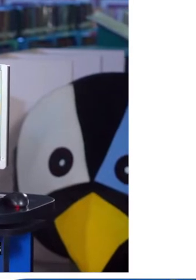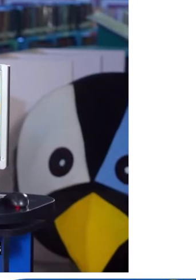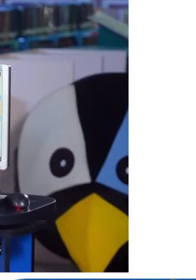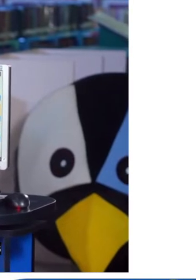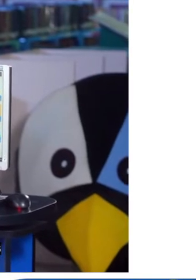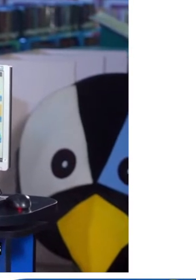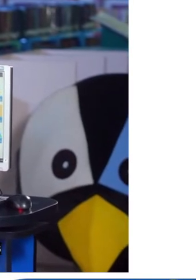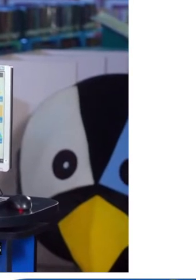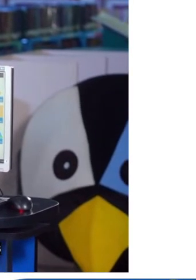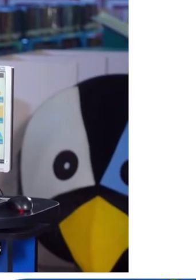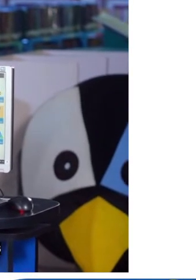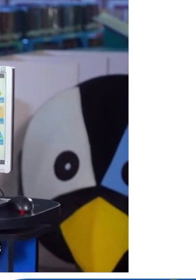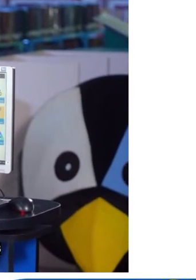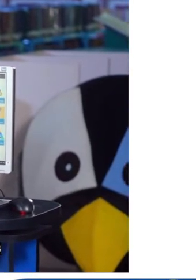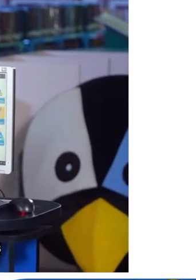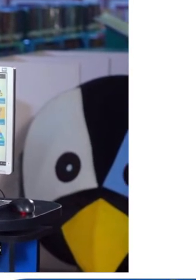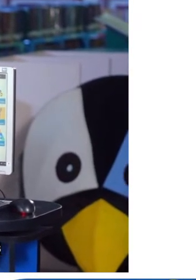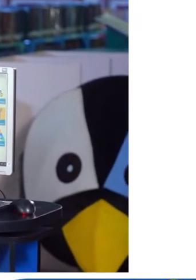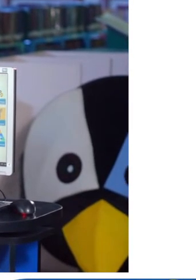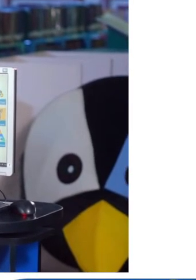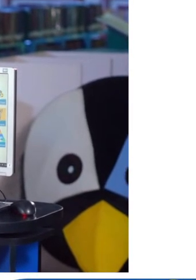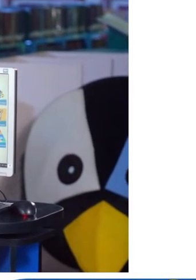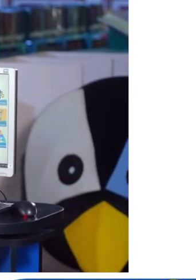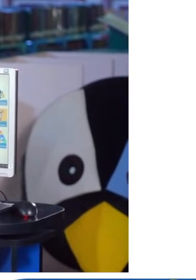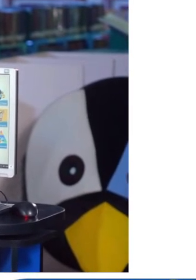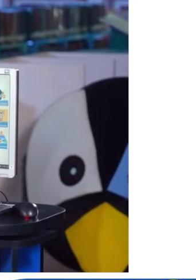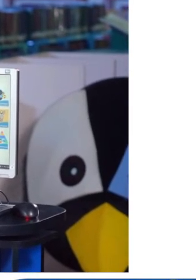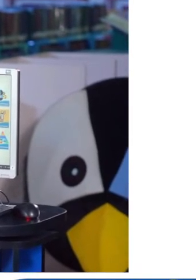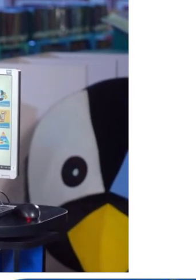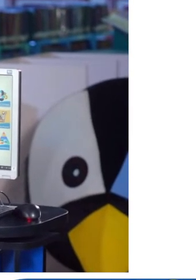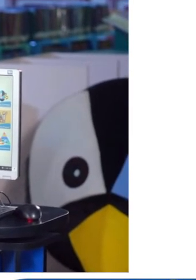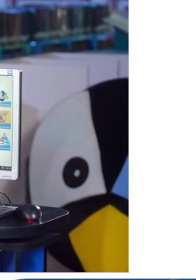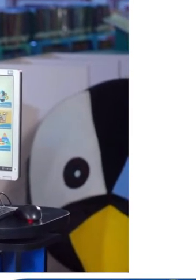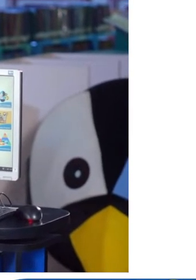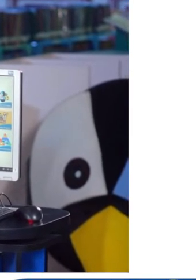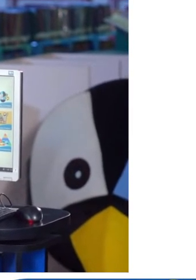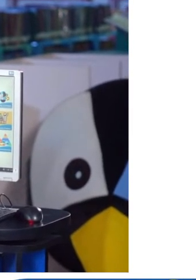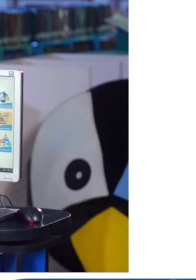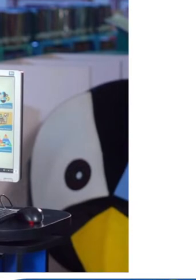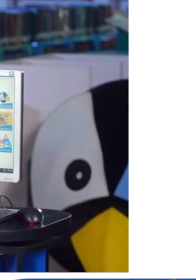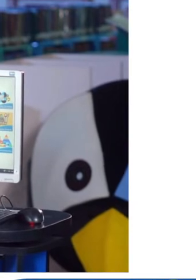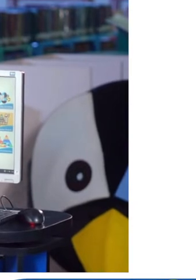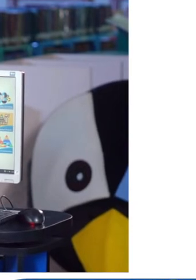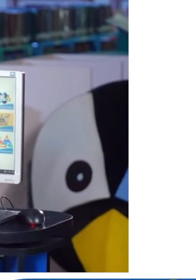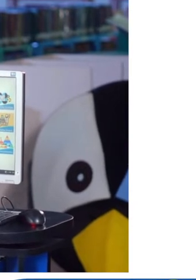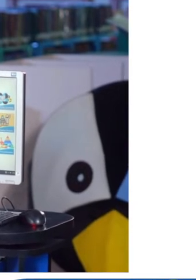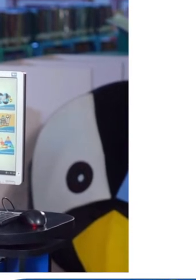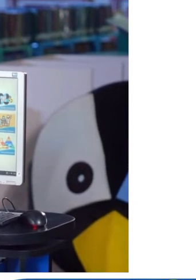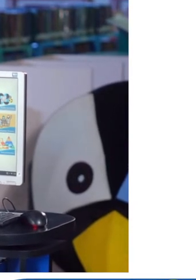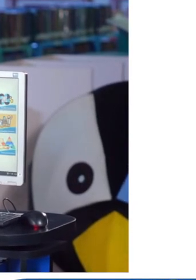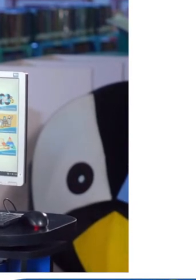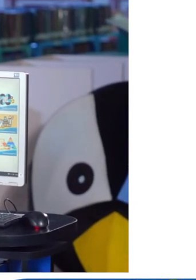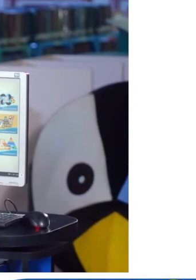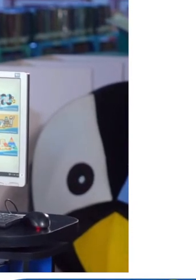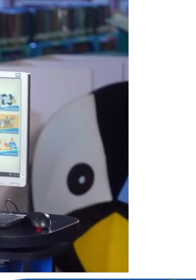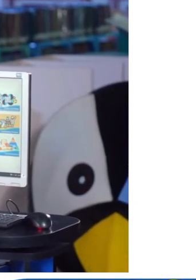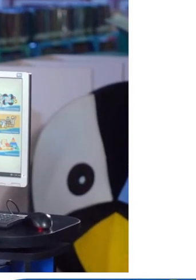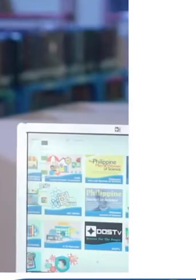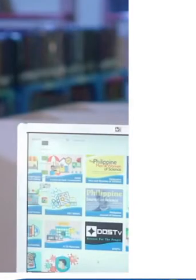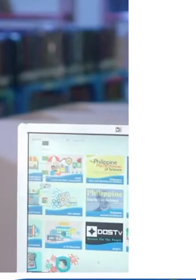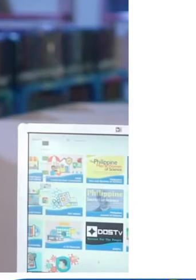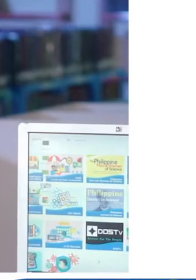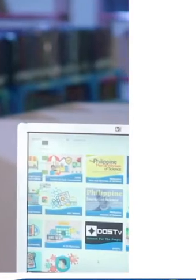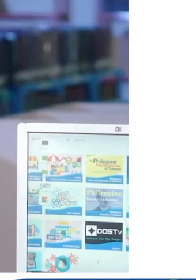NGOs, and our government partners readily gave their resources and commitment in literally